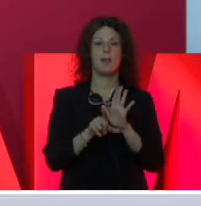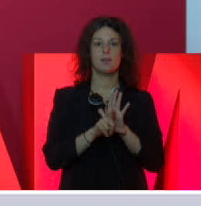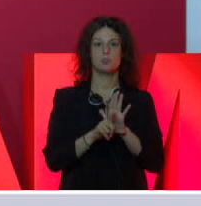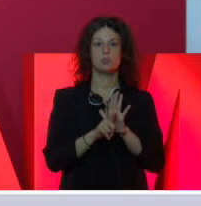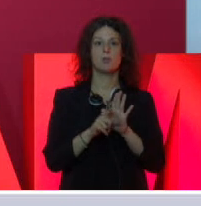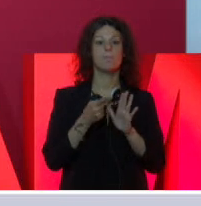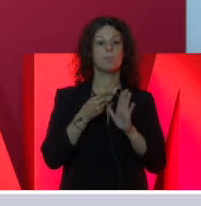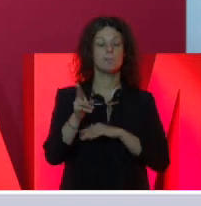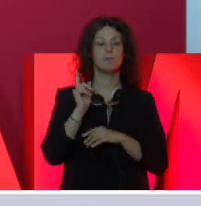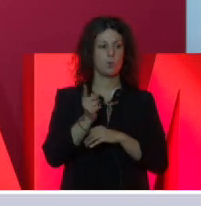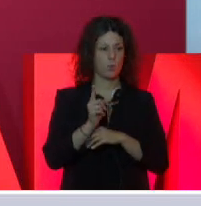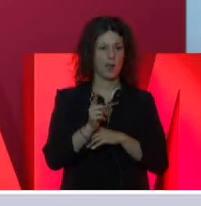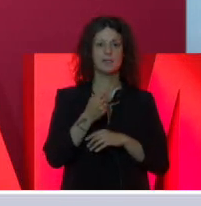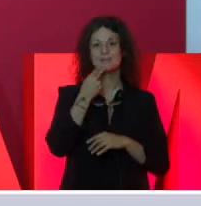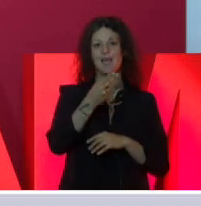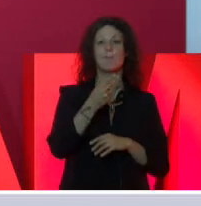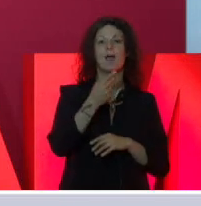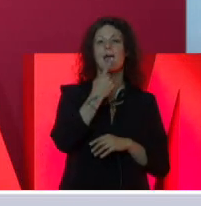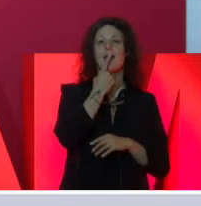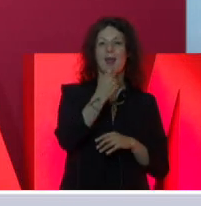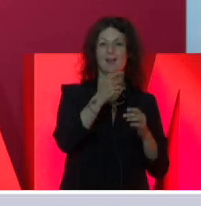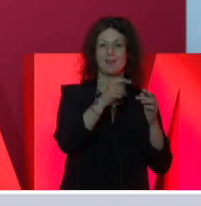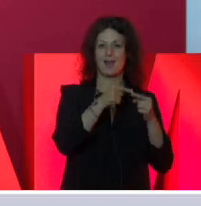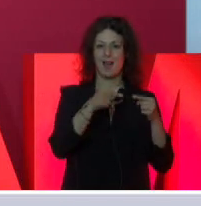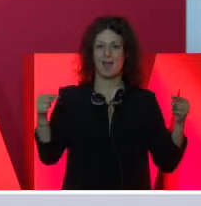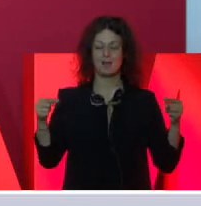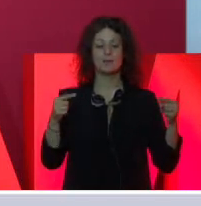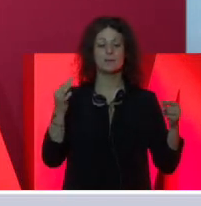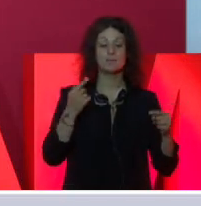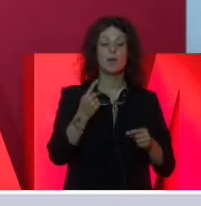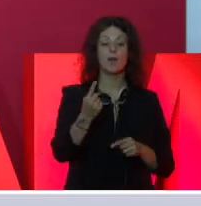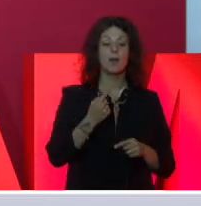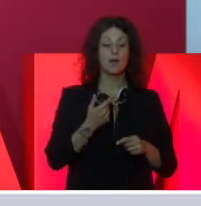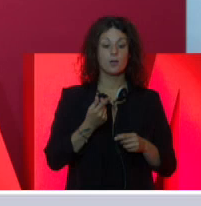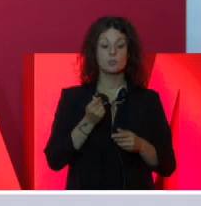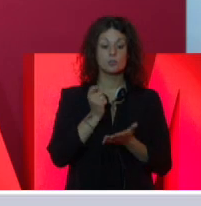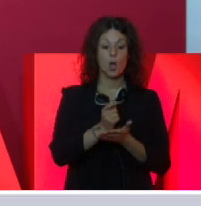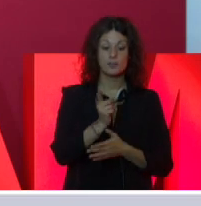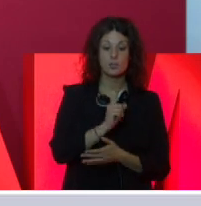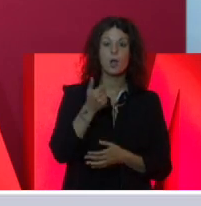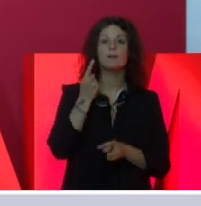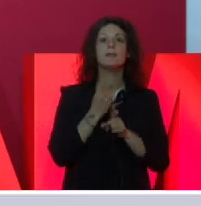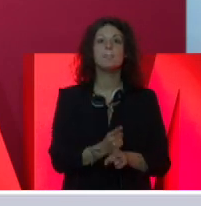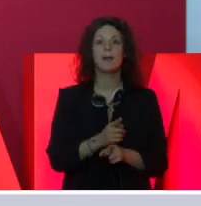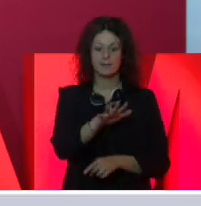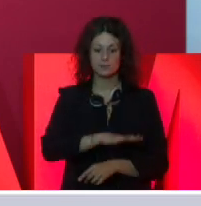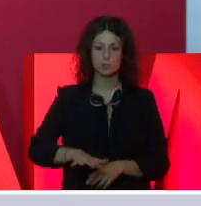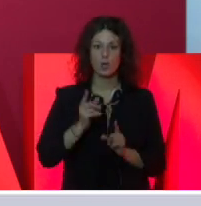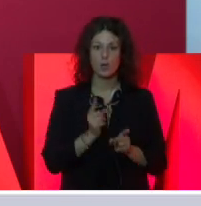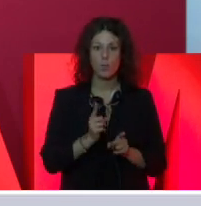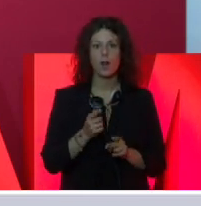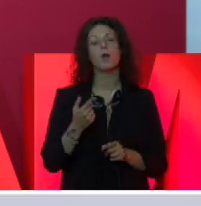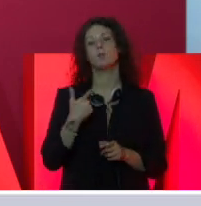a loan, or yes, granting a loan based on the area where you live. So what is the final point I would